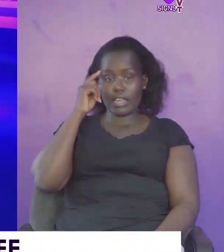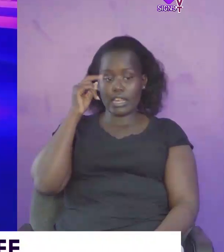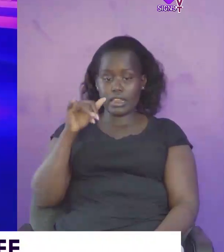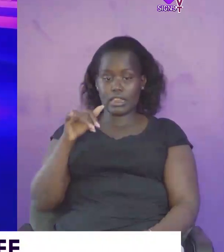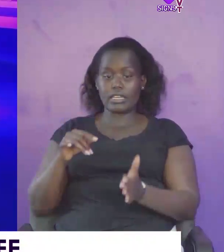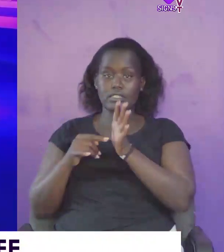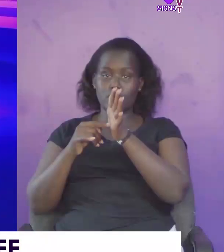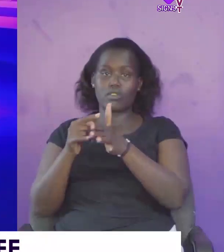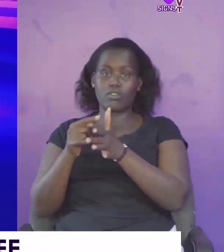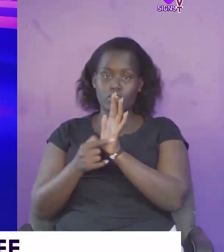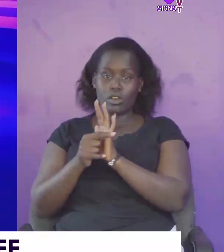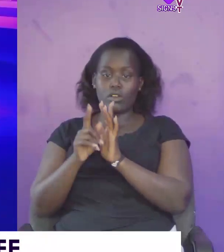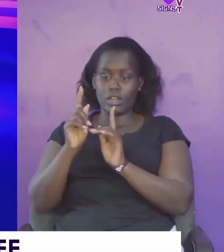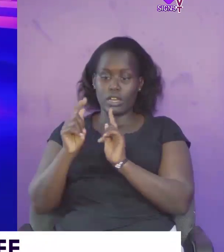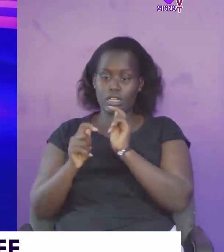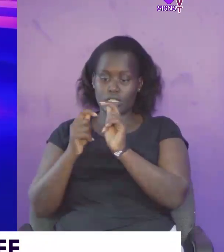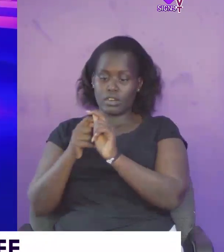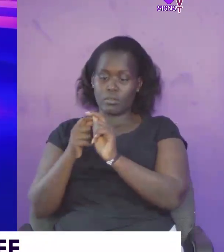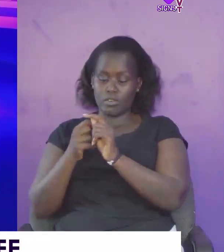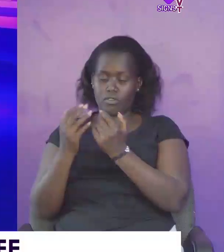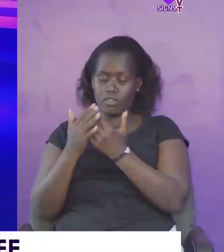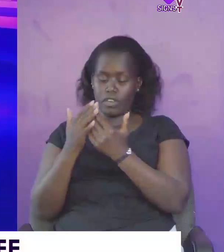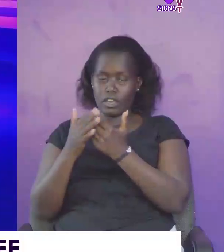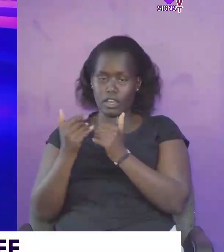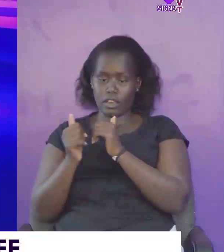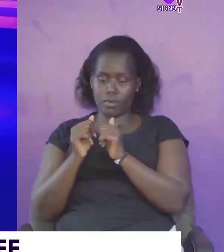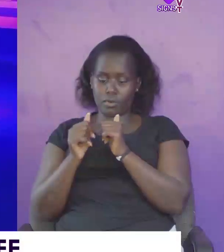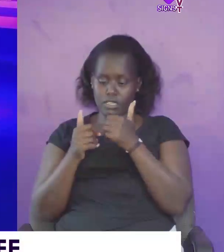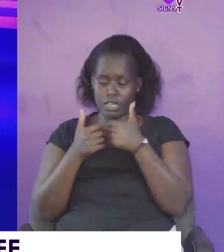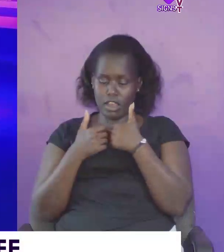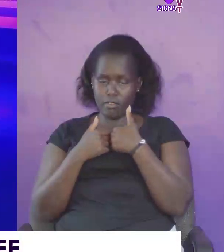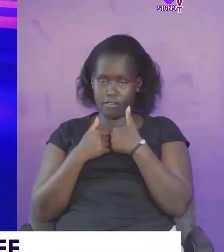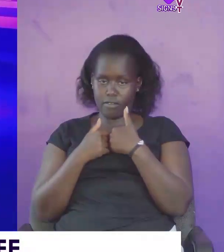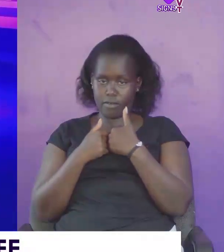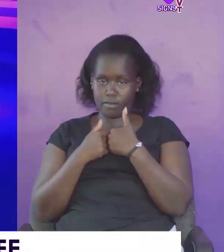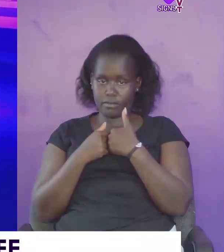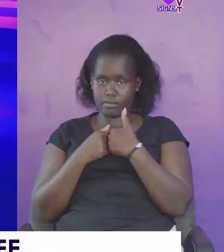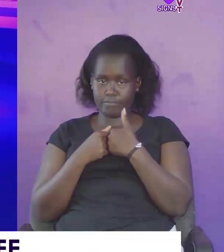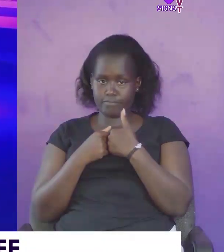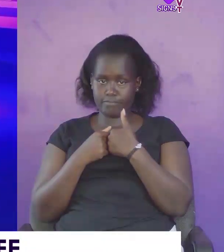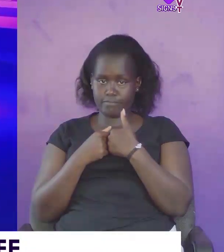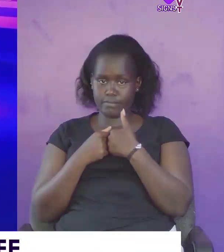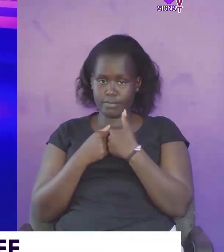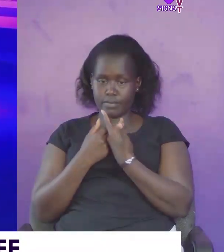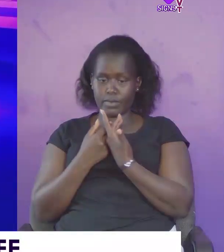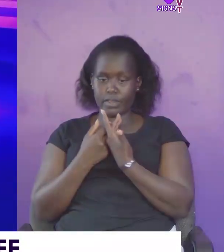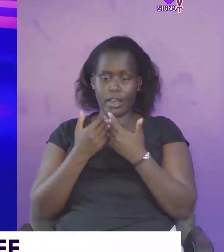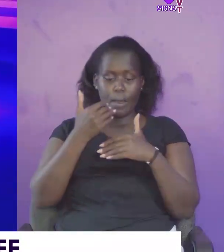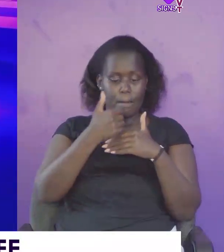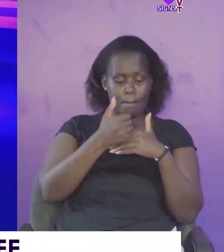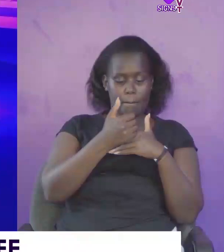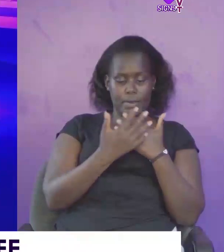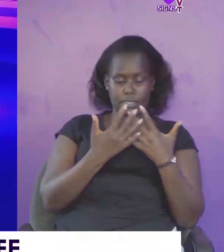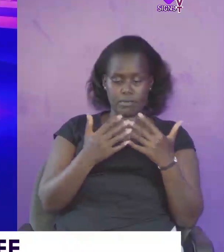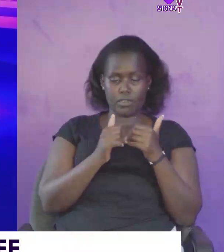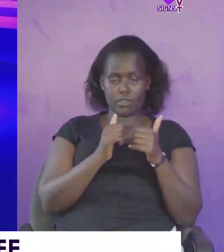of the kind of treatment that, you know, they are going through. And, you know, you know, just a bread, you know, is something